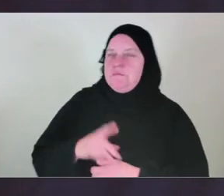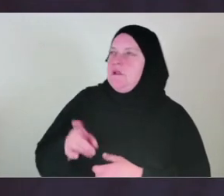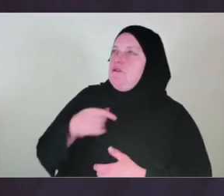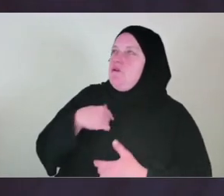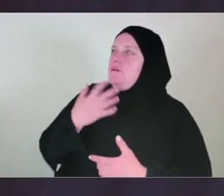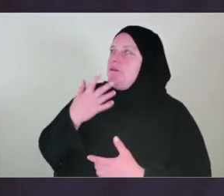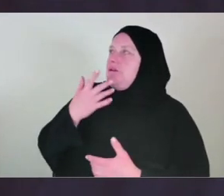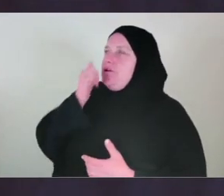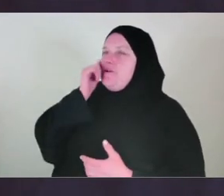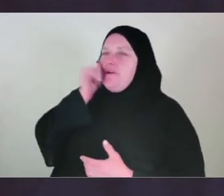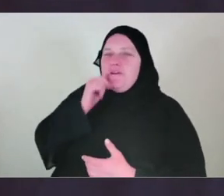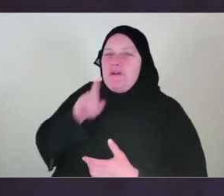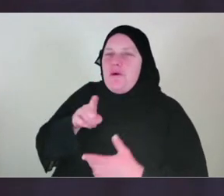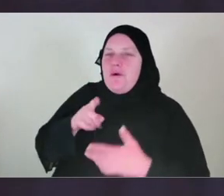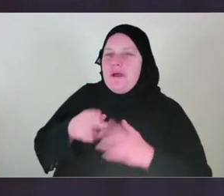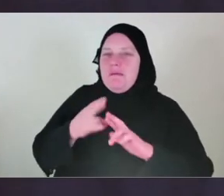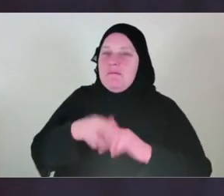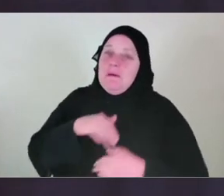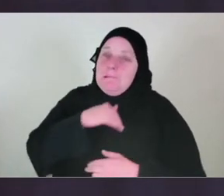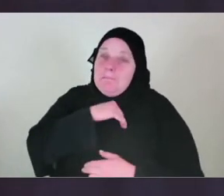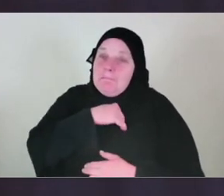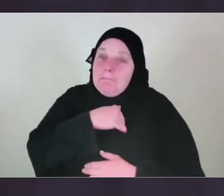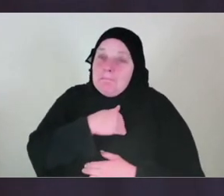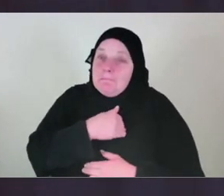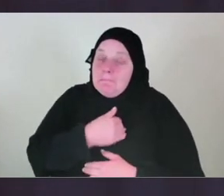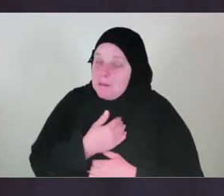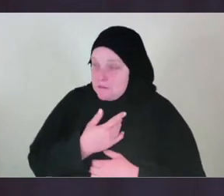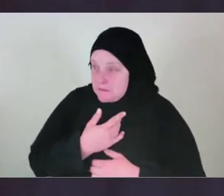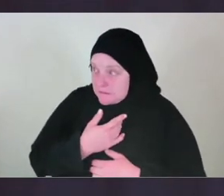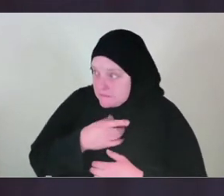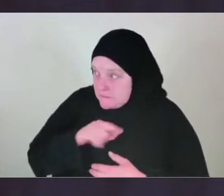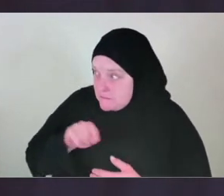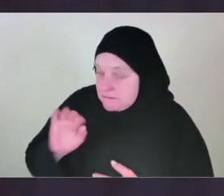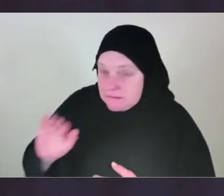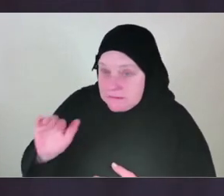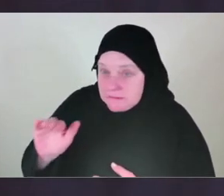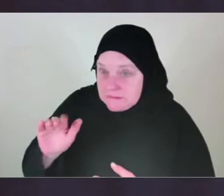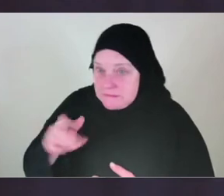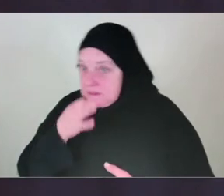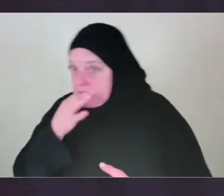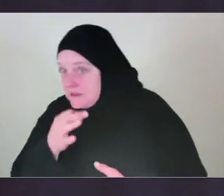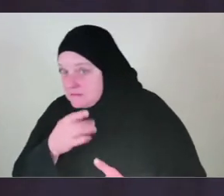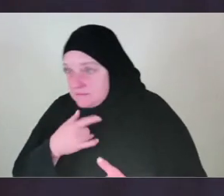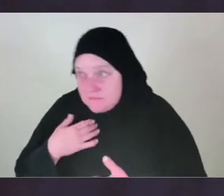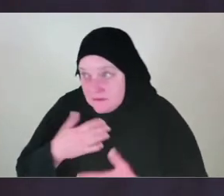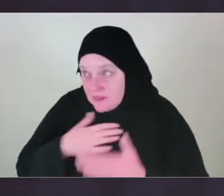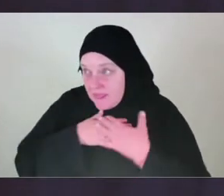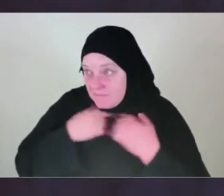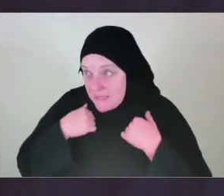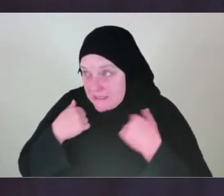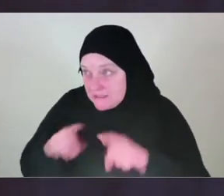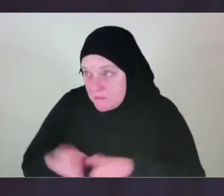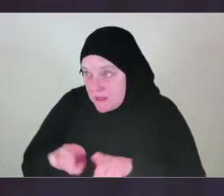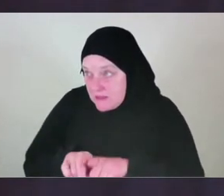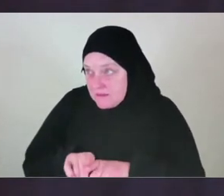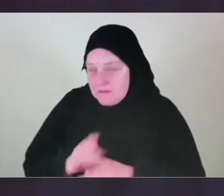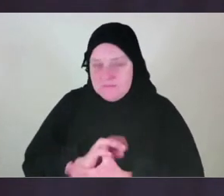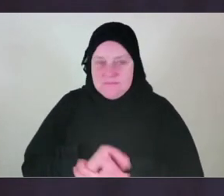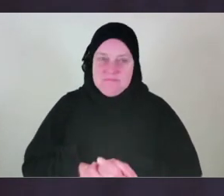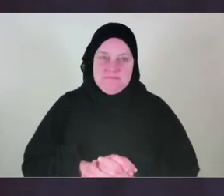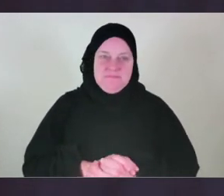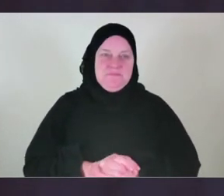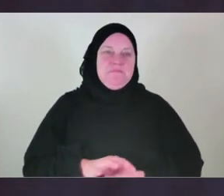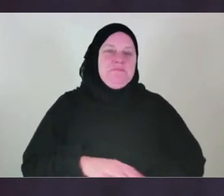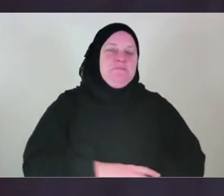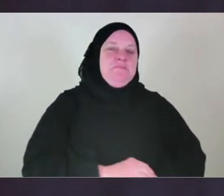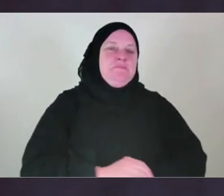not. You know, does he actually love me? I'm in love with him. Does he love me? You know, God is worried.